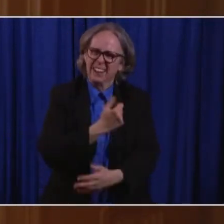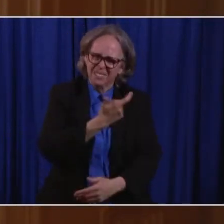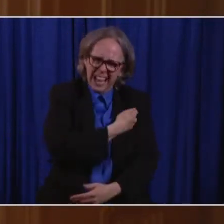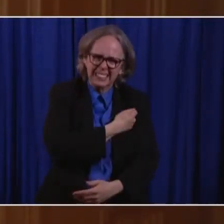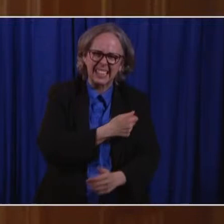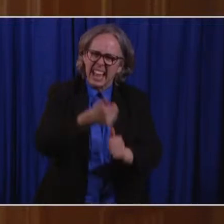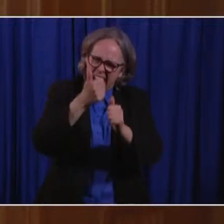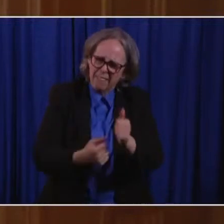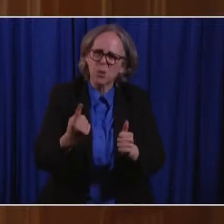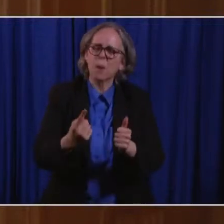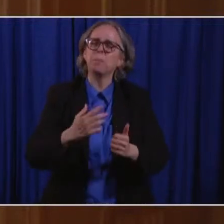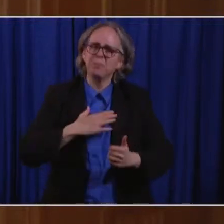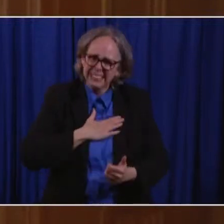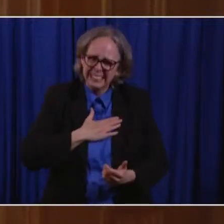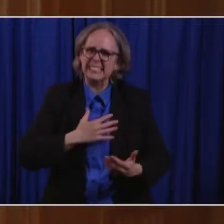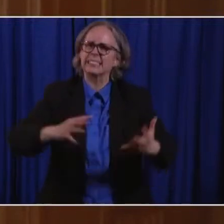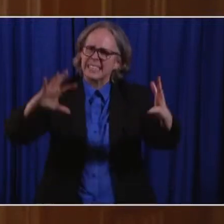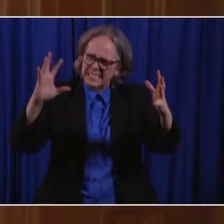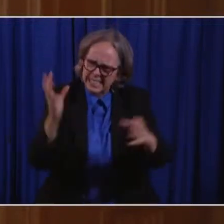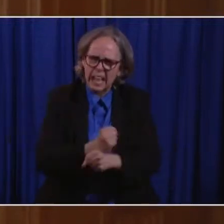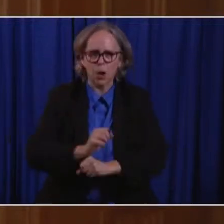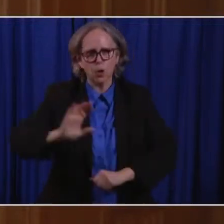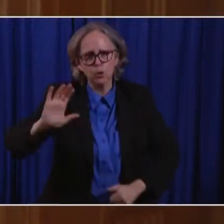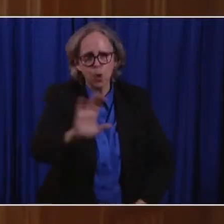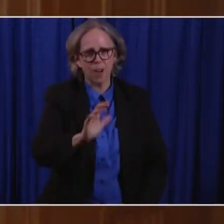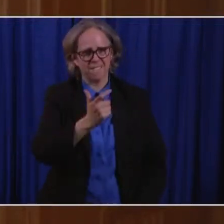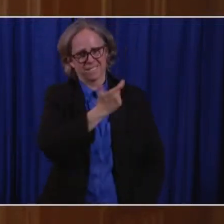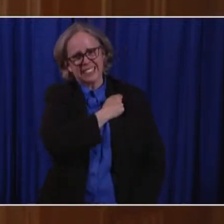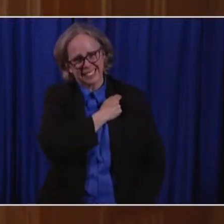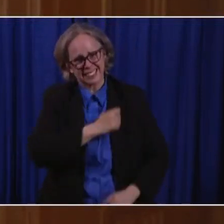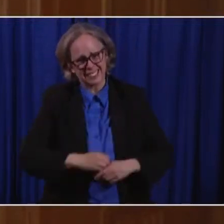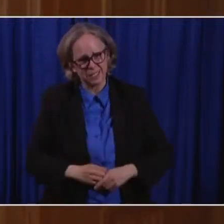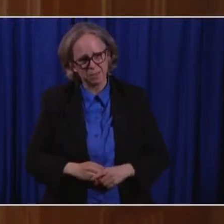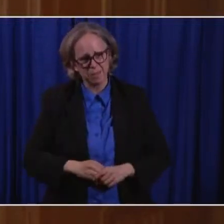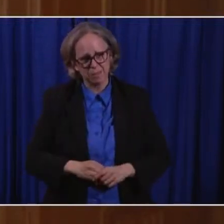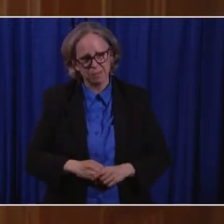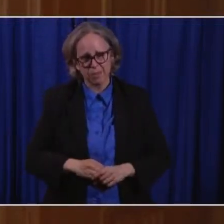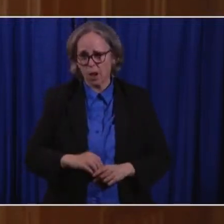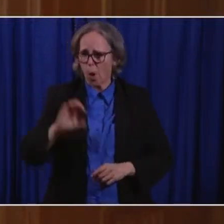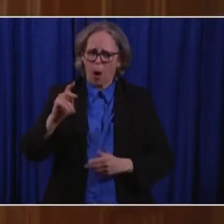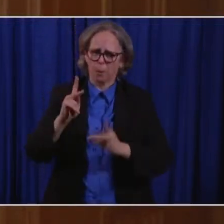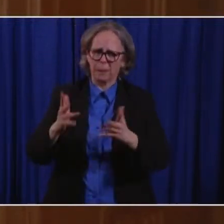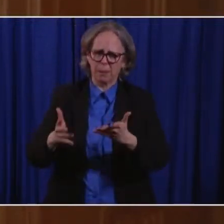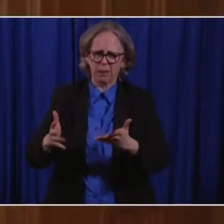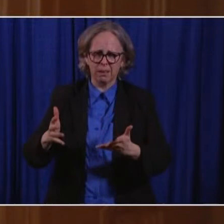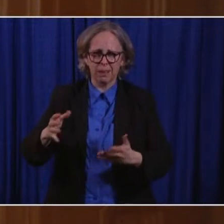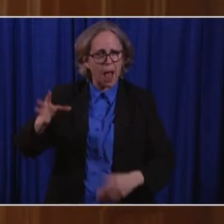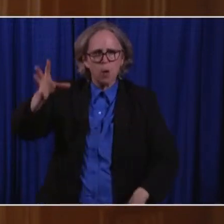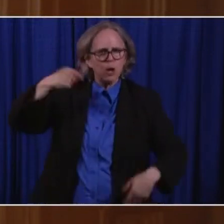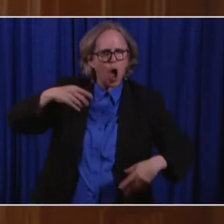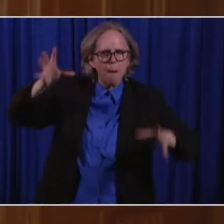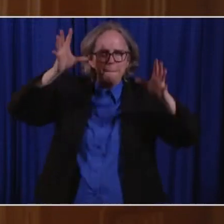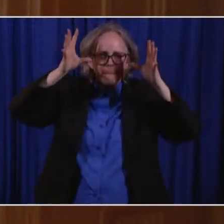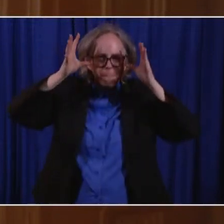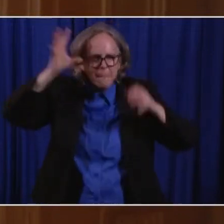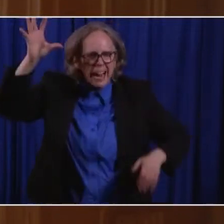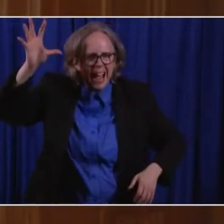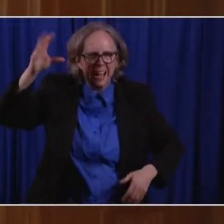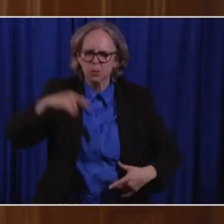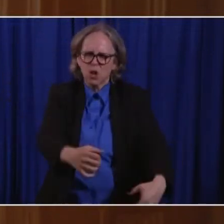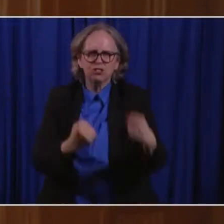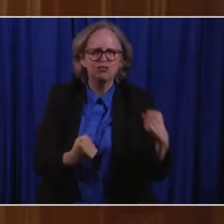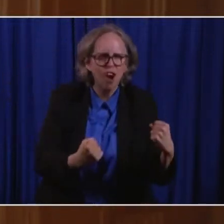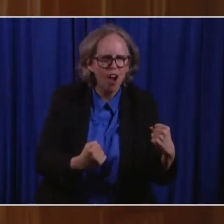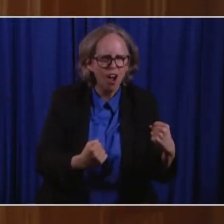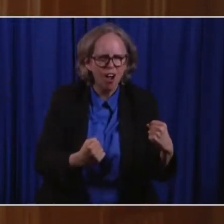vaccinated, because we are Ohioans, we are Buckeyes, we're strong, and we